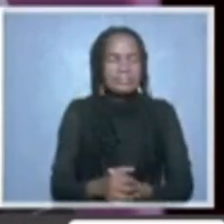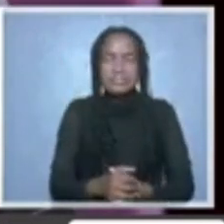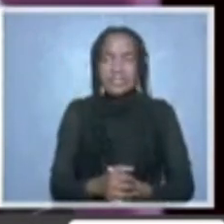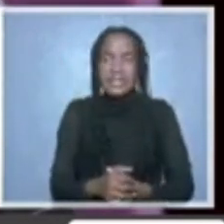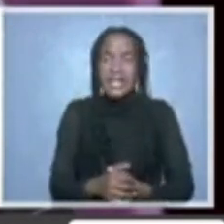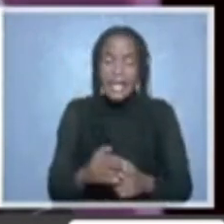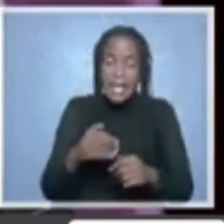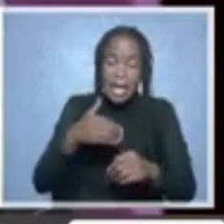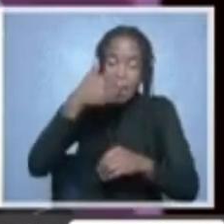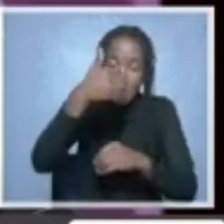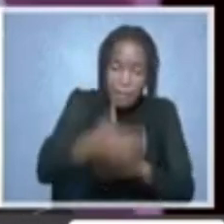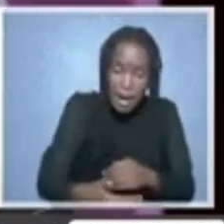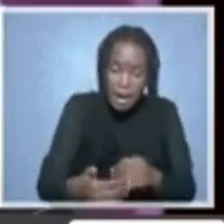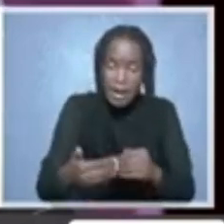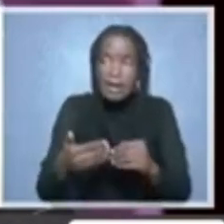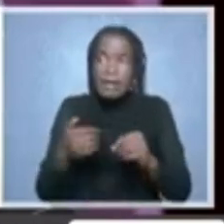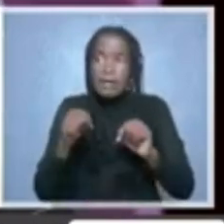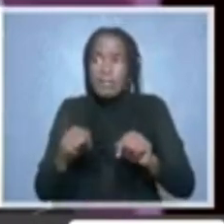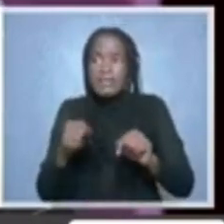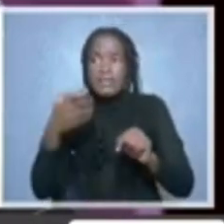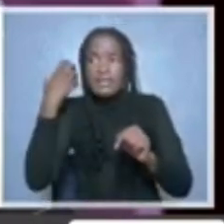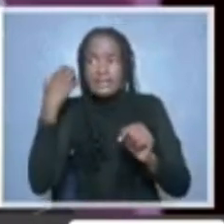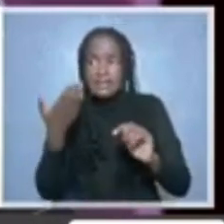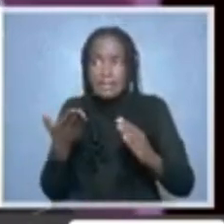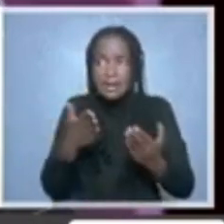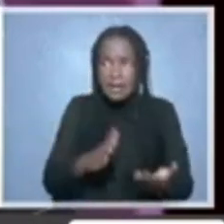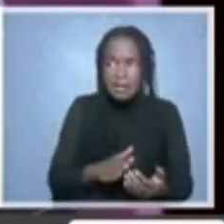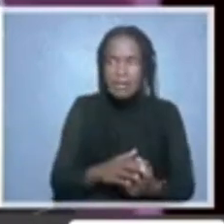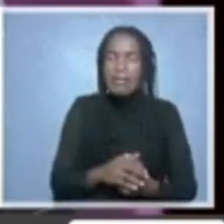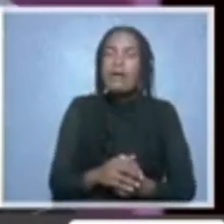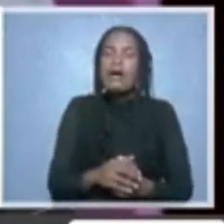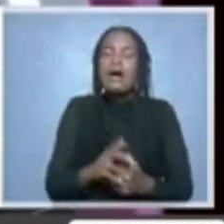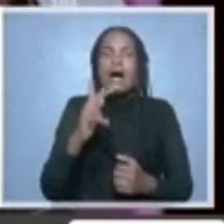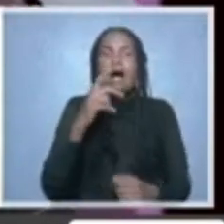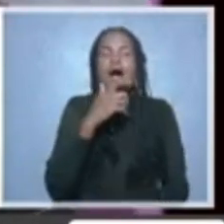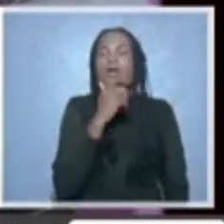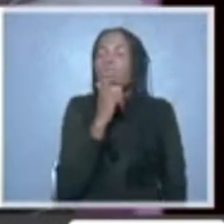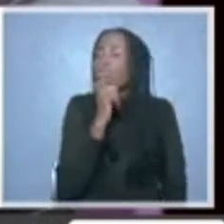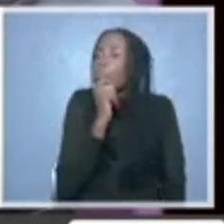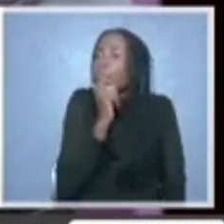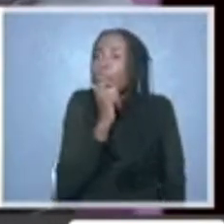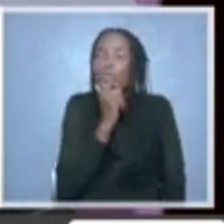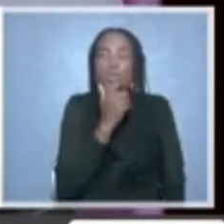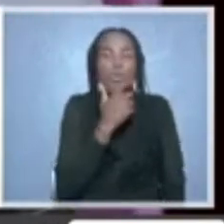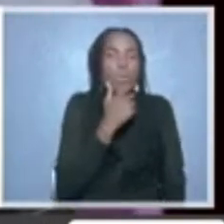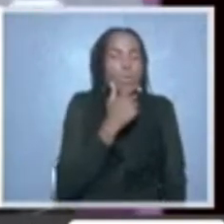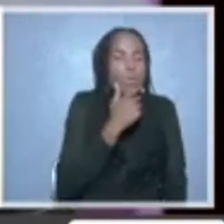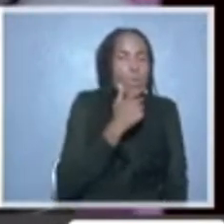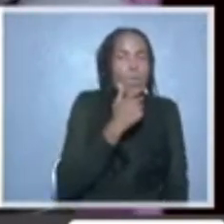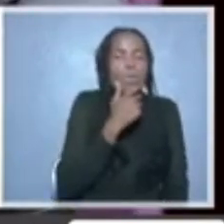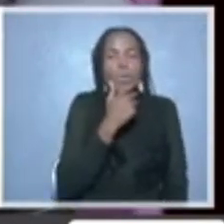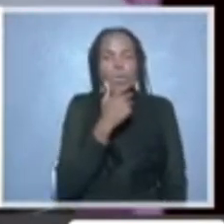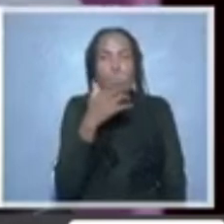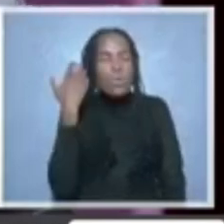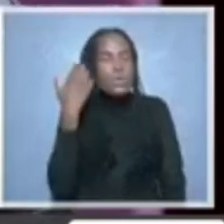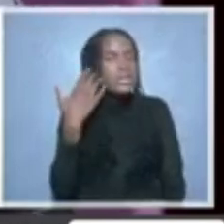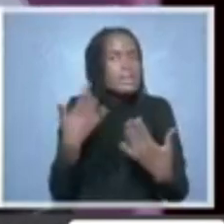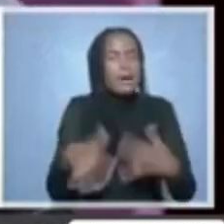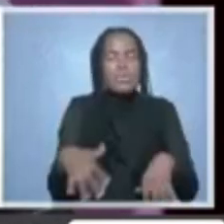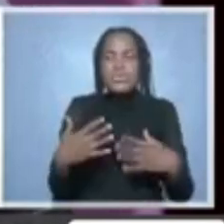have the opportunity now as we're moving forward so that we can engulf whatever he stood for